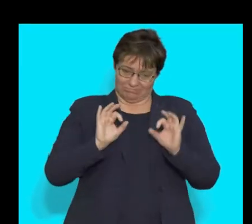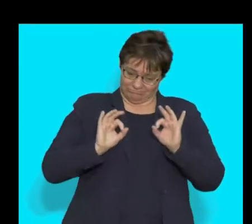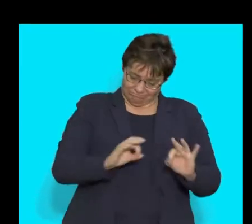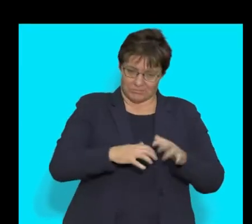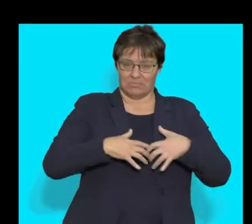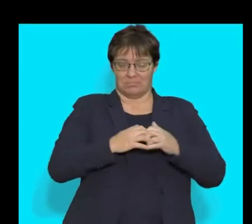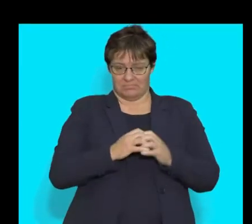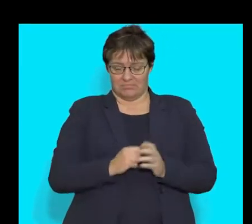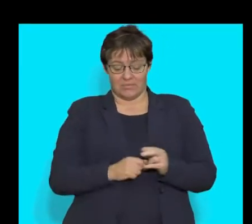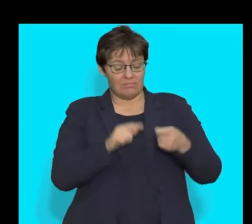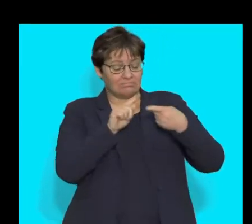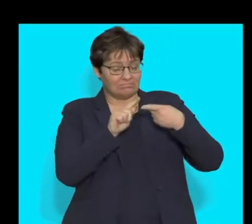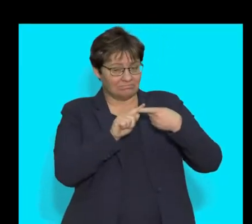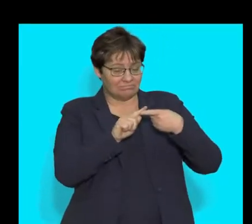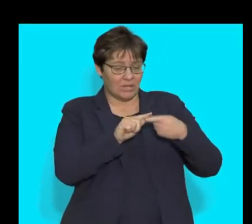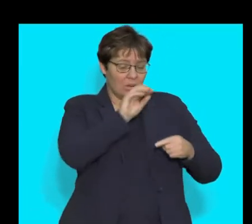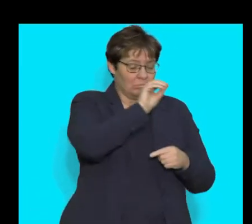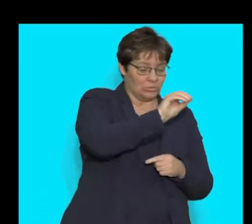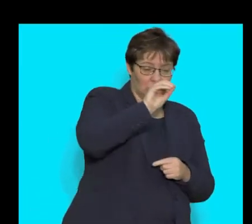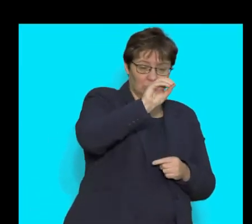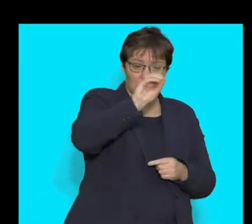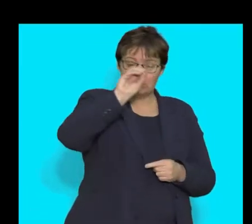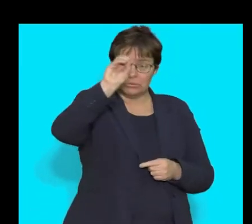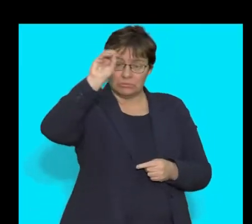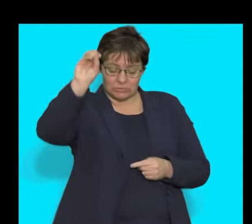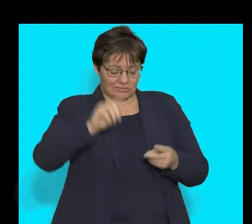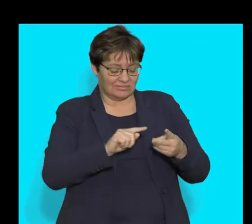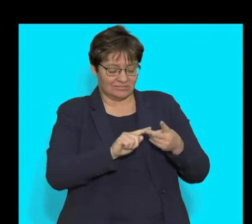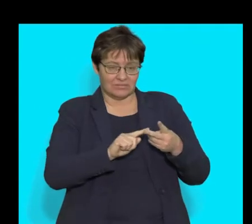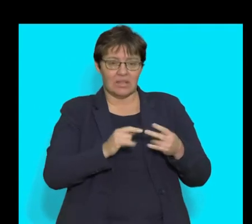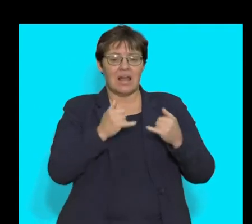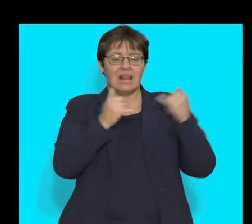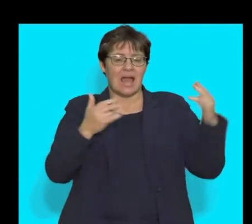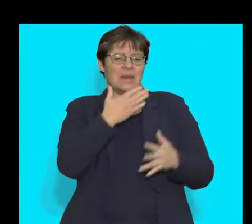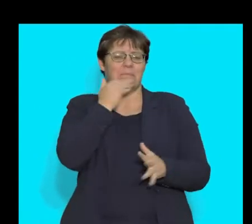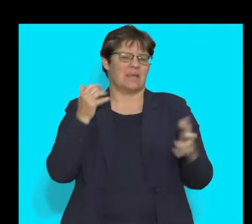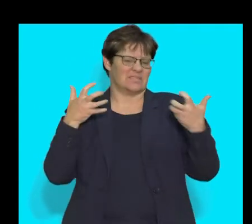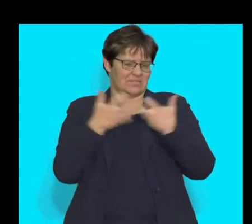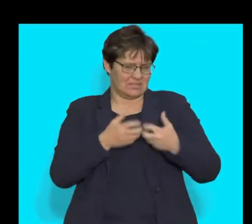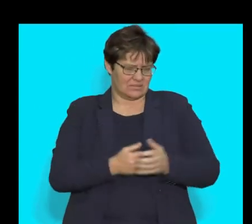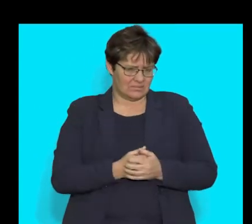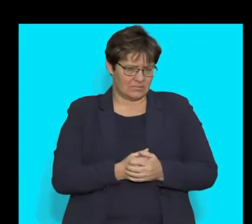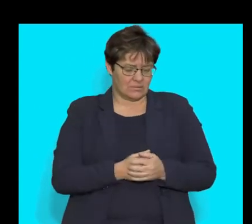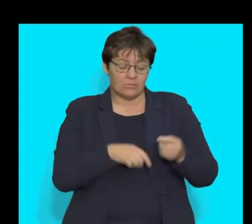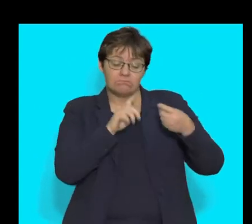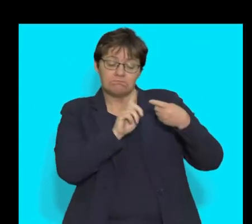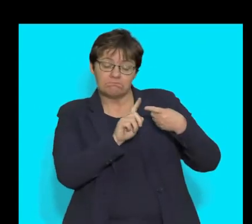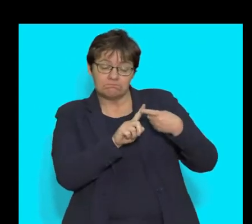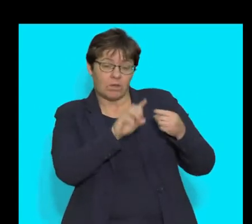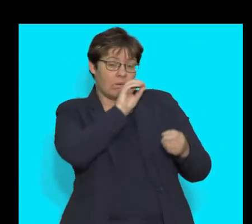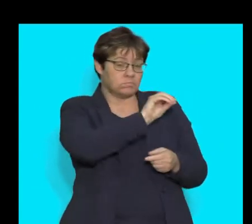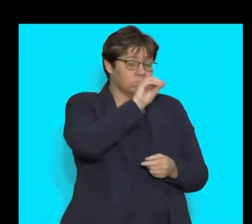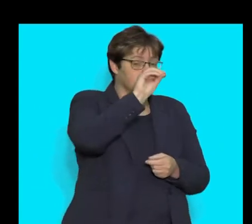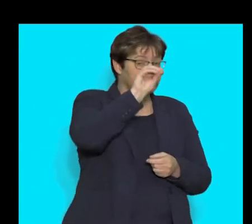the idea of plotting points and the line of best fit. Let me give you some tips about plotting points here.